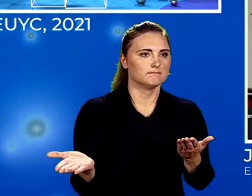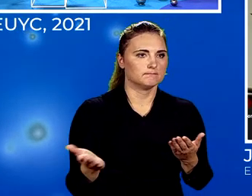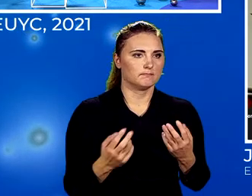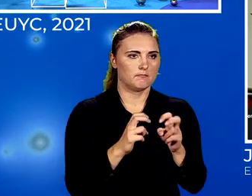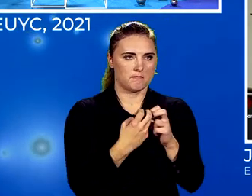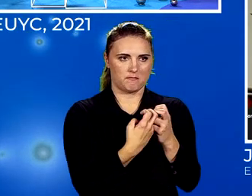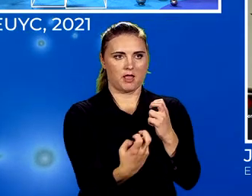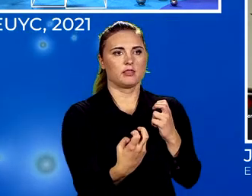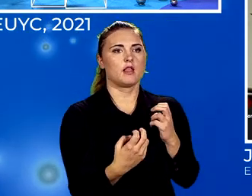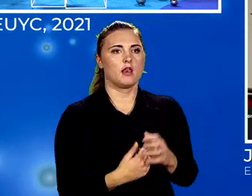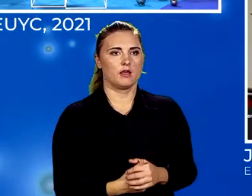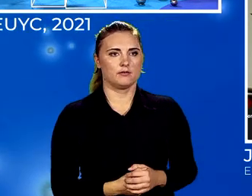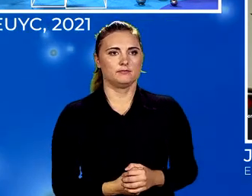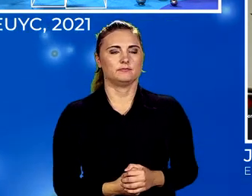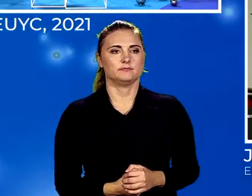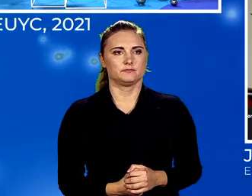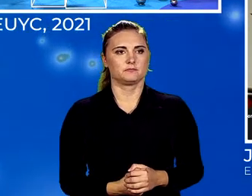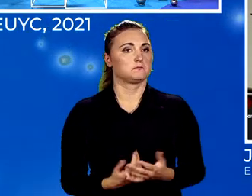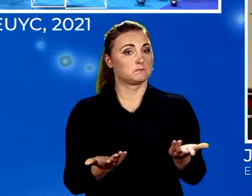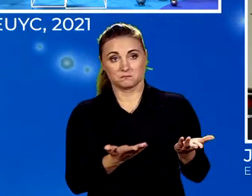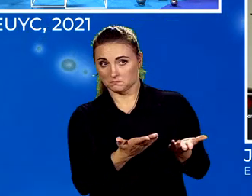Okay, then I'll offer it to the speaker. Thank you.